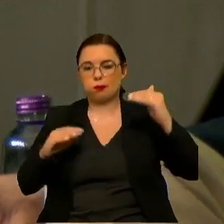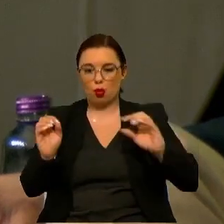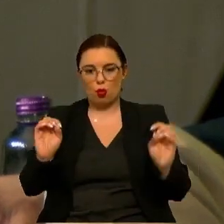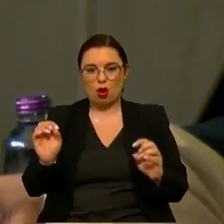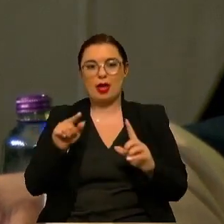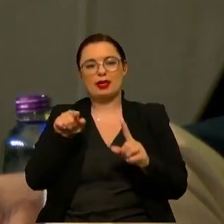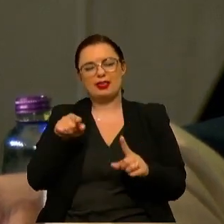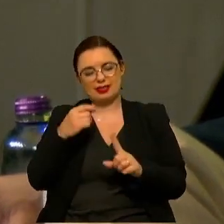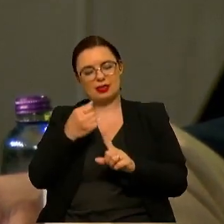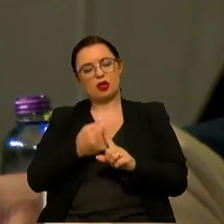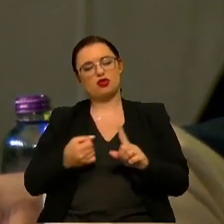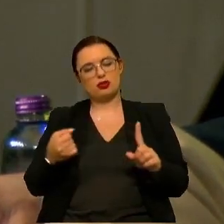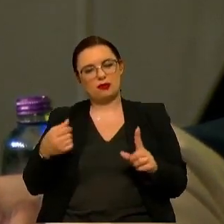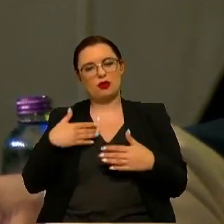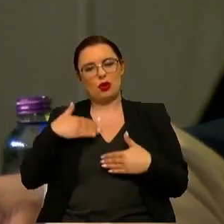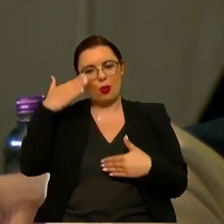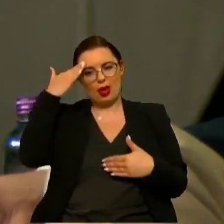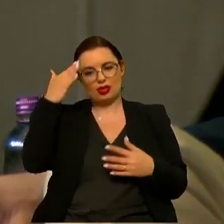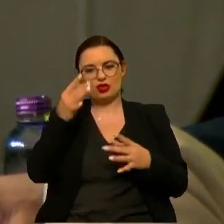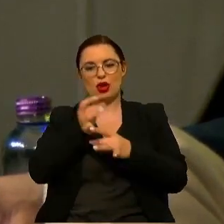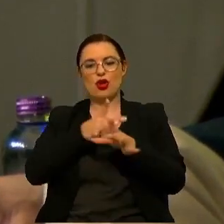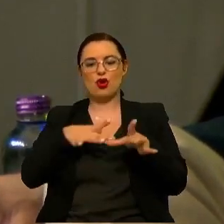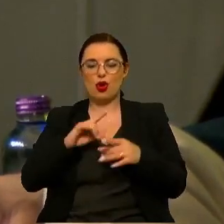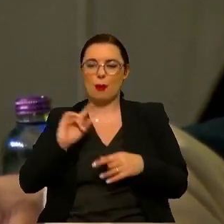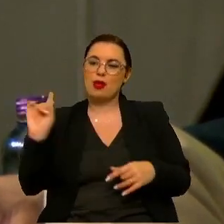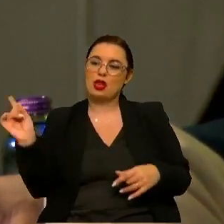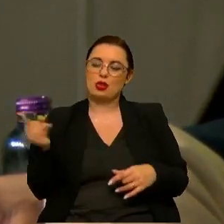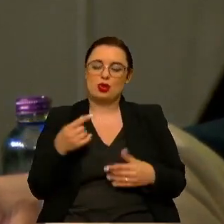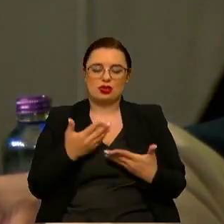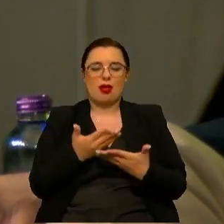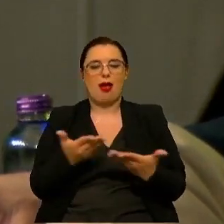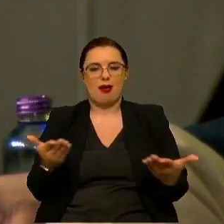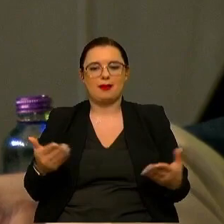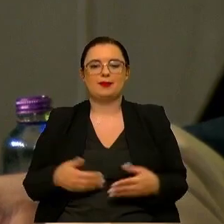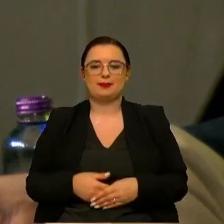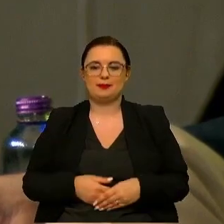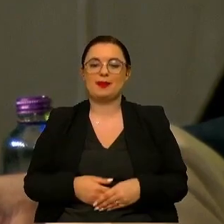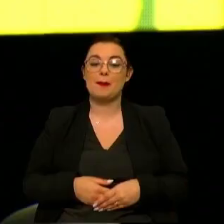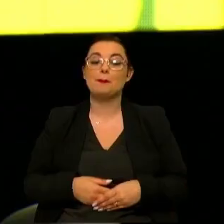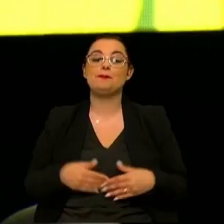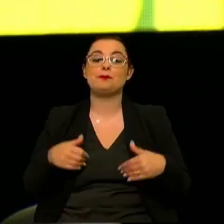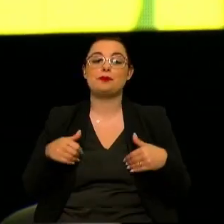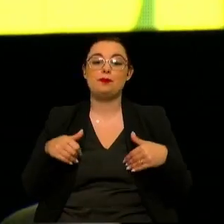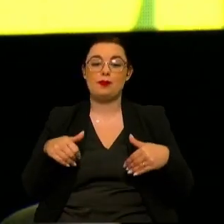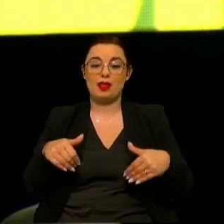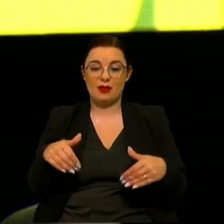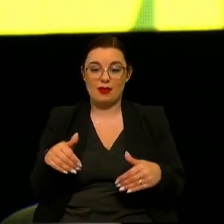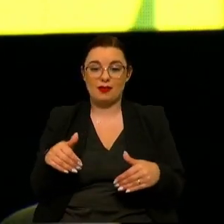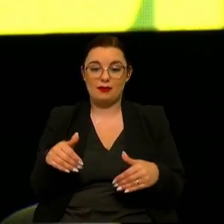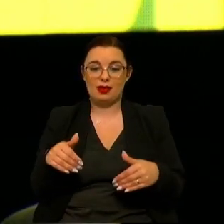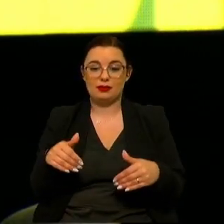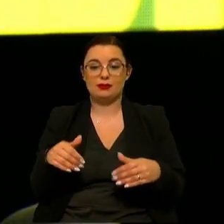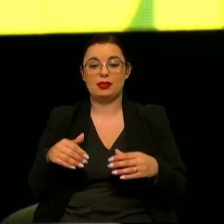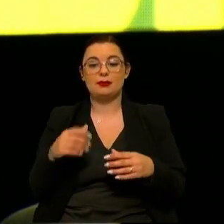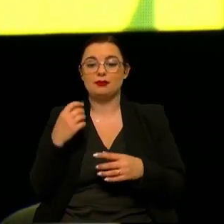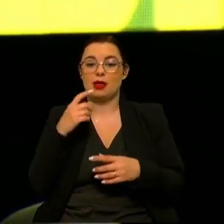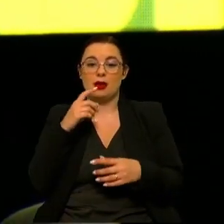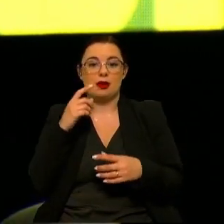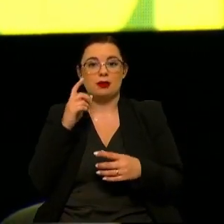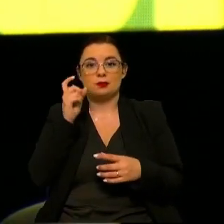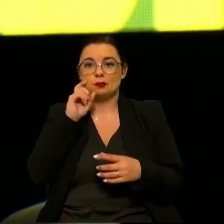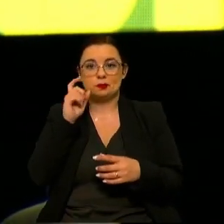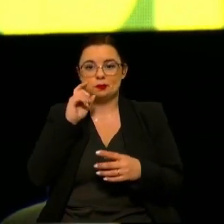the same level. And it seems that this is the challenge in Europe, which